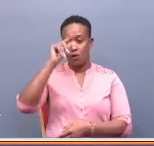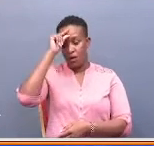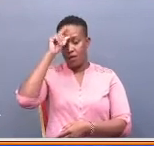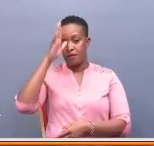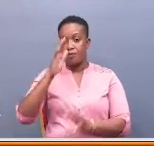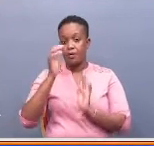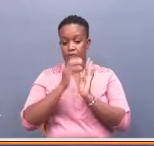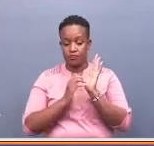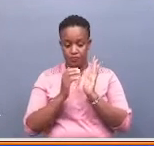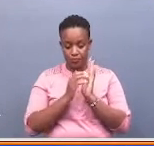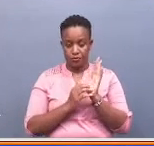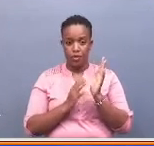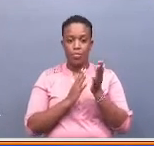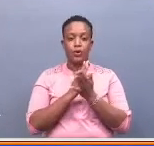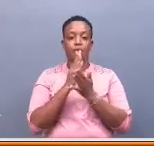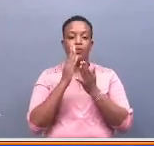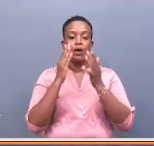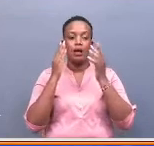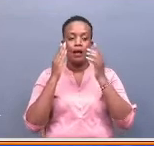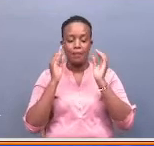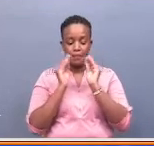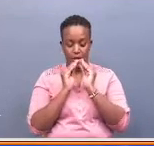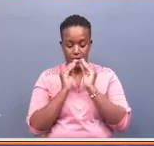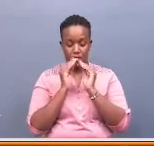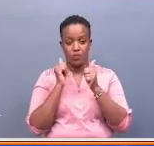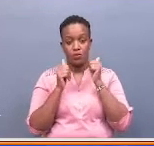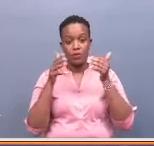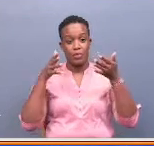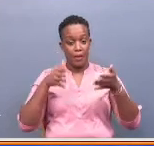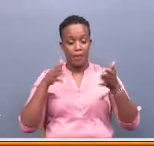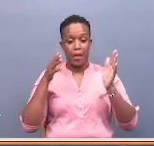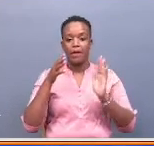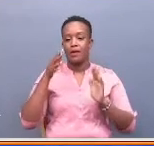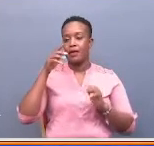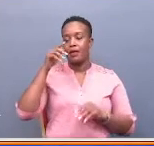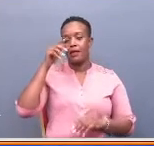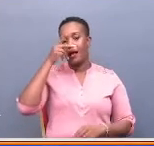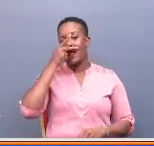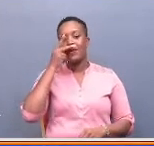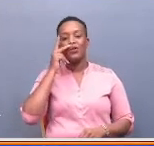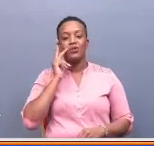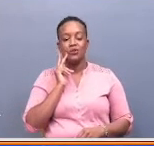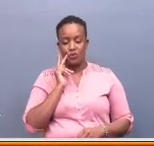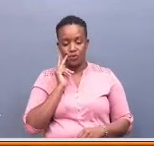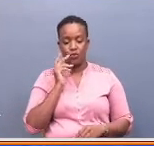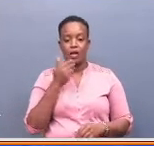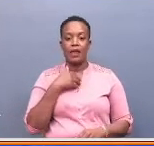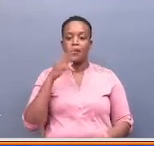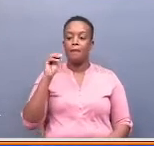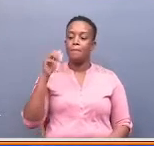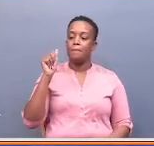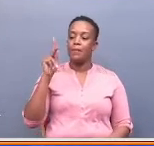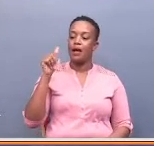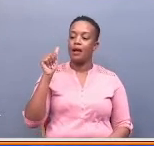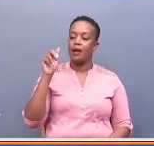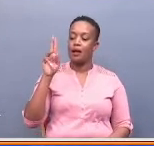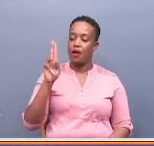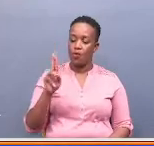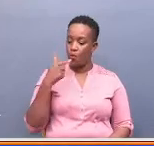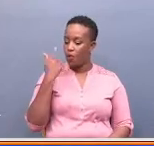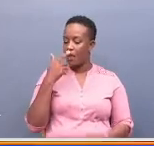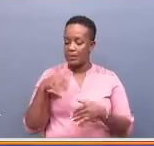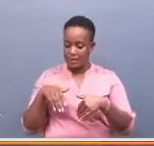kiongozi wa chama hicho Kalonzo Musyoka, mbunge wa Mavoko Patrick Makau amekubali kumwachia Wavinya Ndeti kuwania ugavana wa